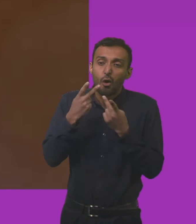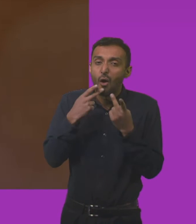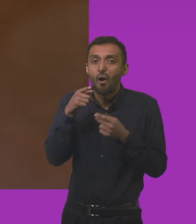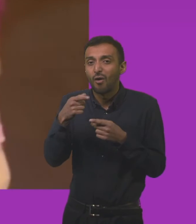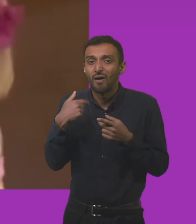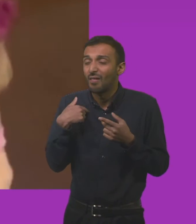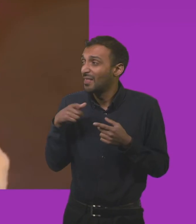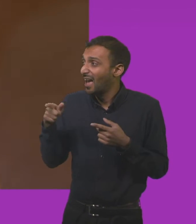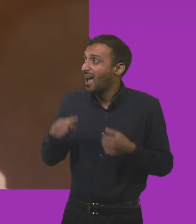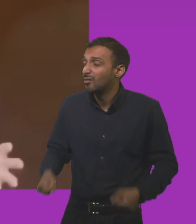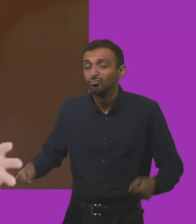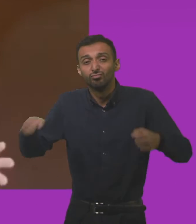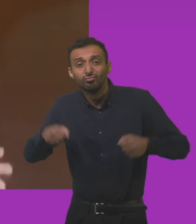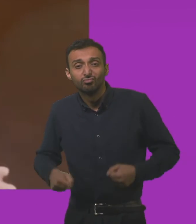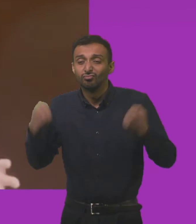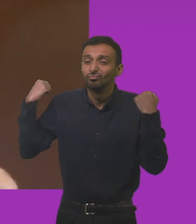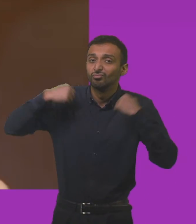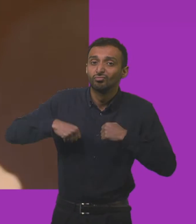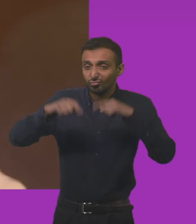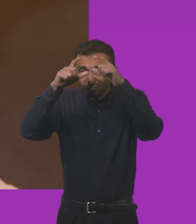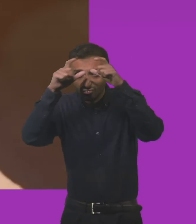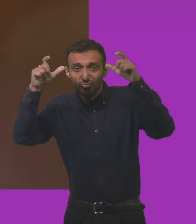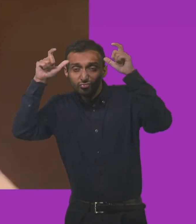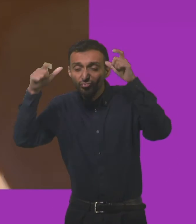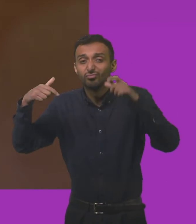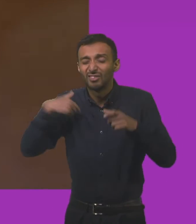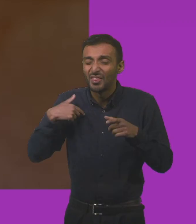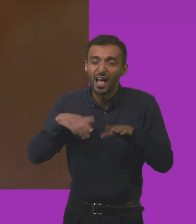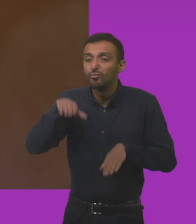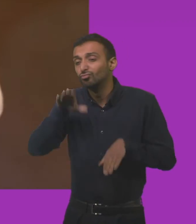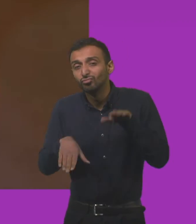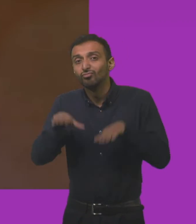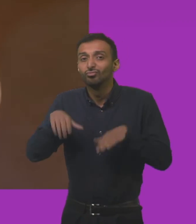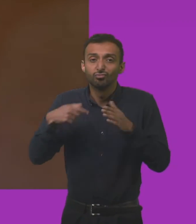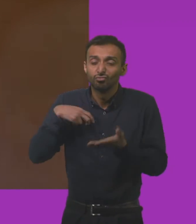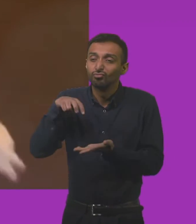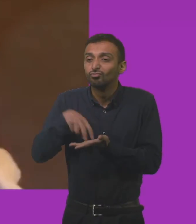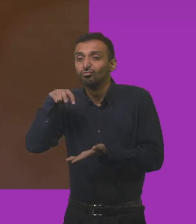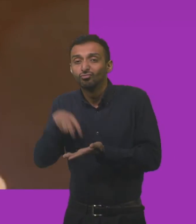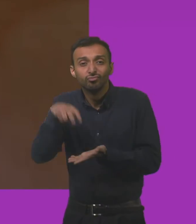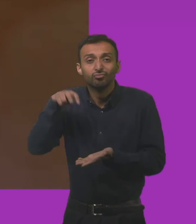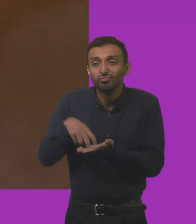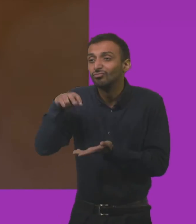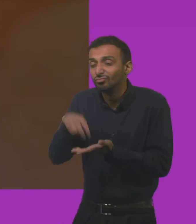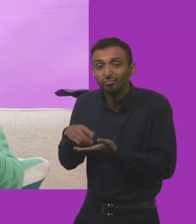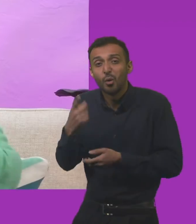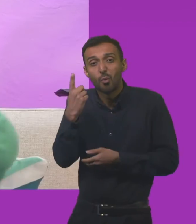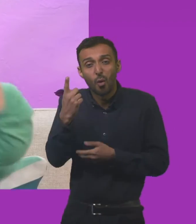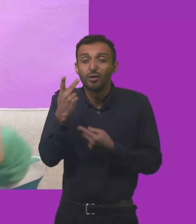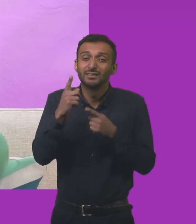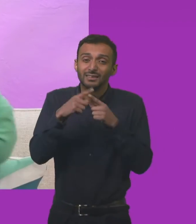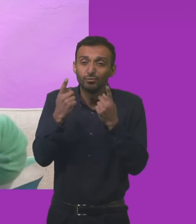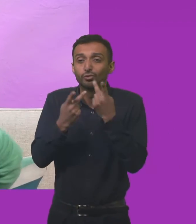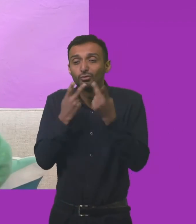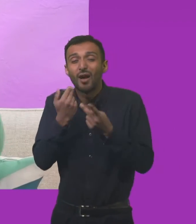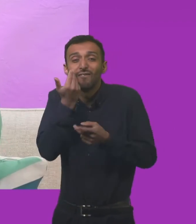over my leggings. I put a sweatband on, and I just sat there on my step stool and bounced around and to one song a day, trying to get